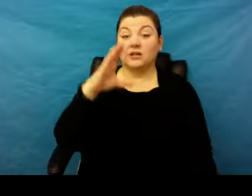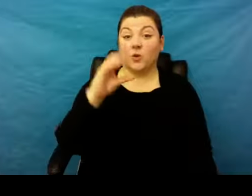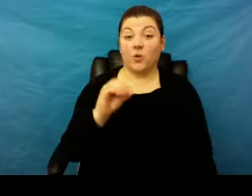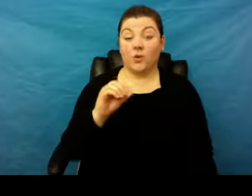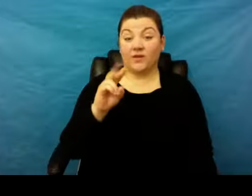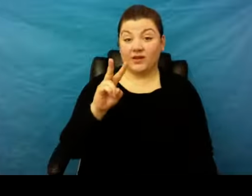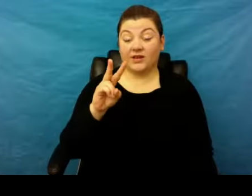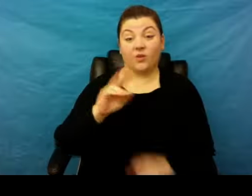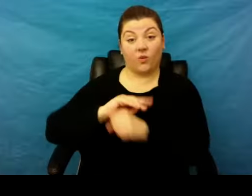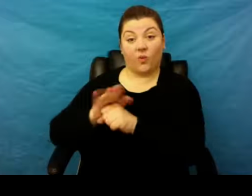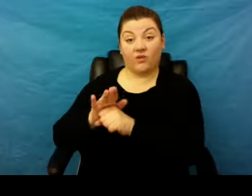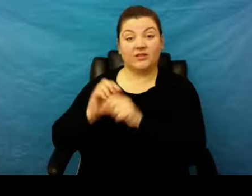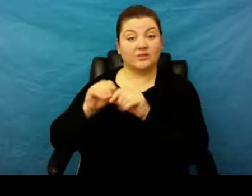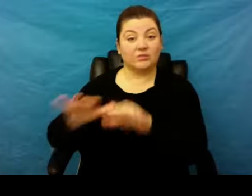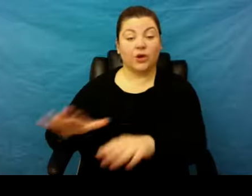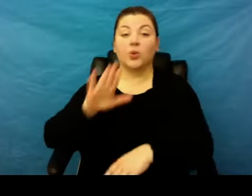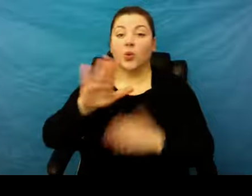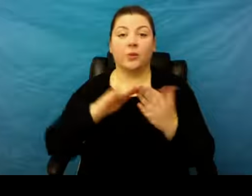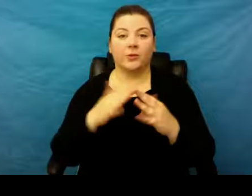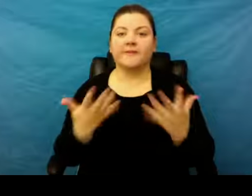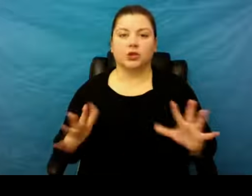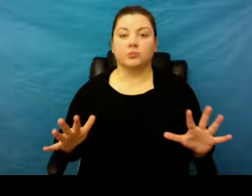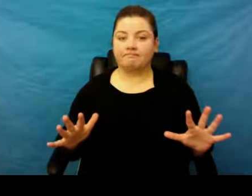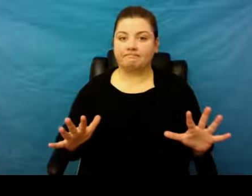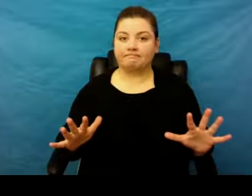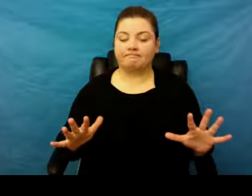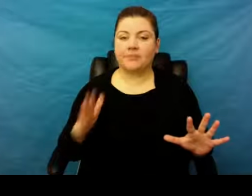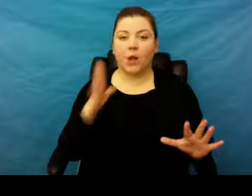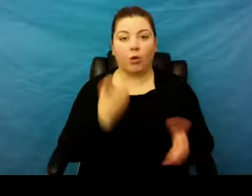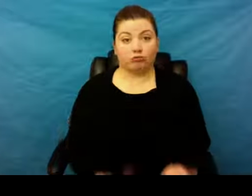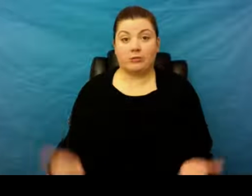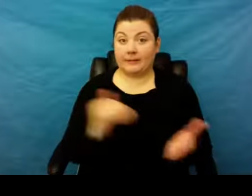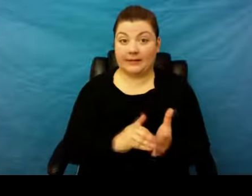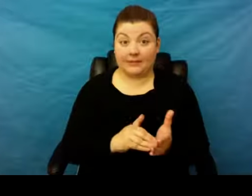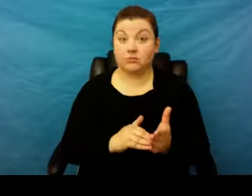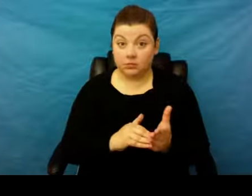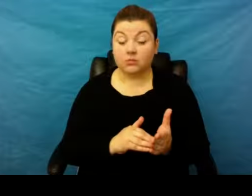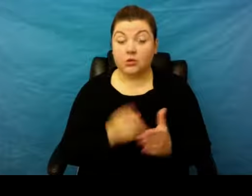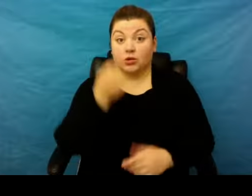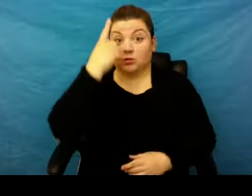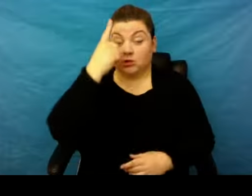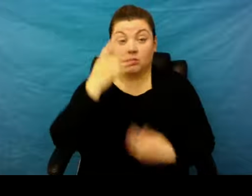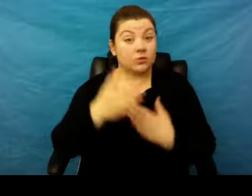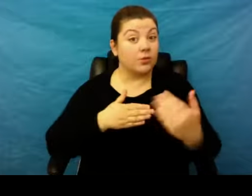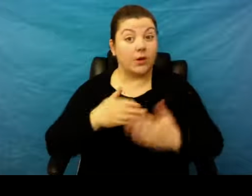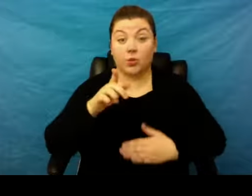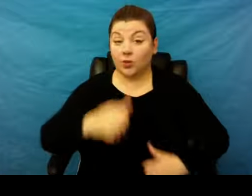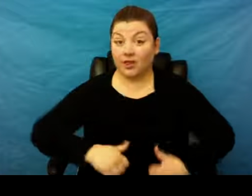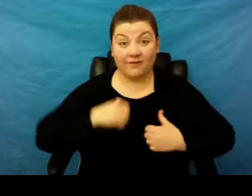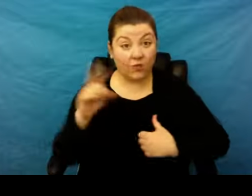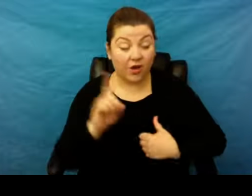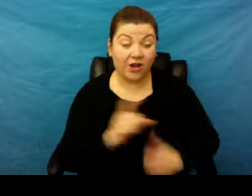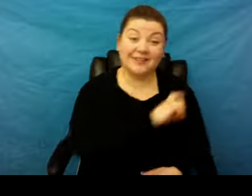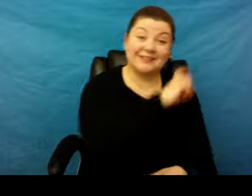community. I'm going to say that again. Whether you live in Texas, whether you live in Tennessee, whether you